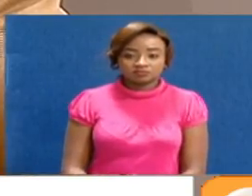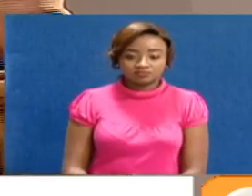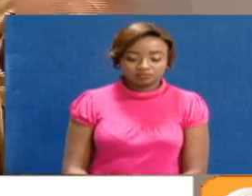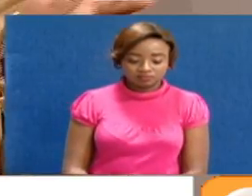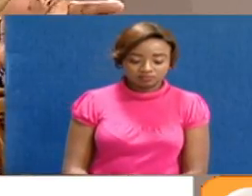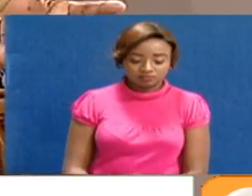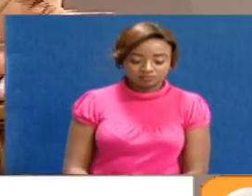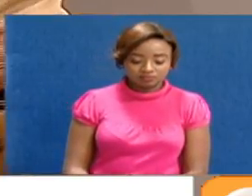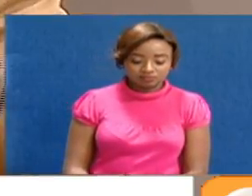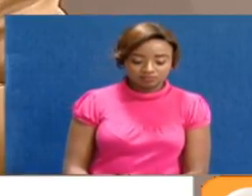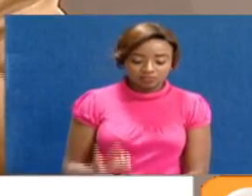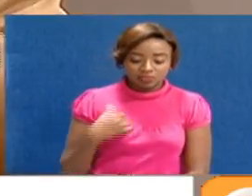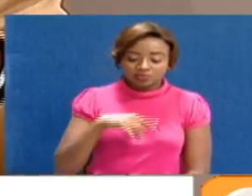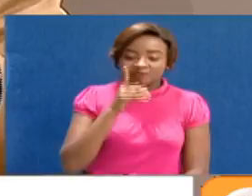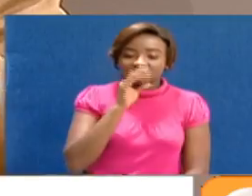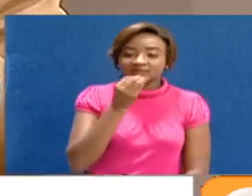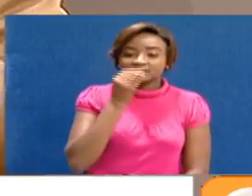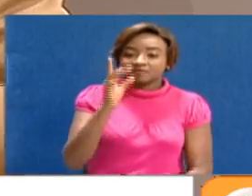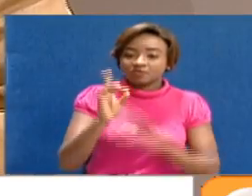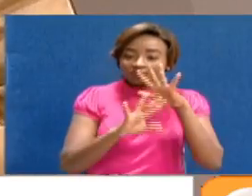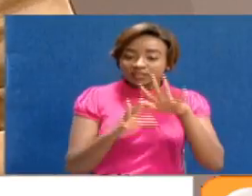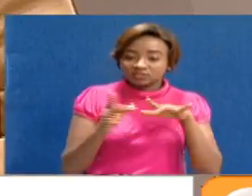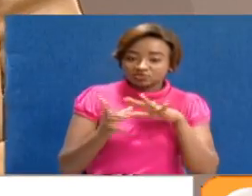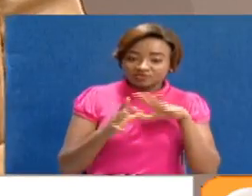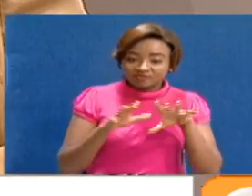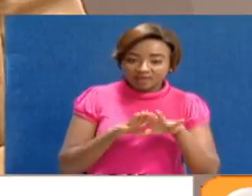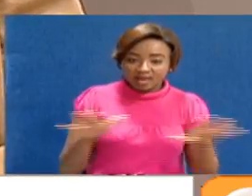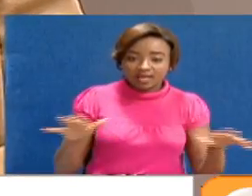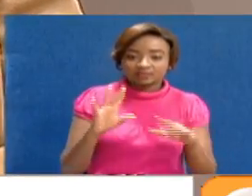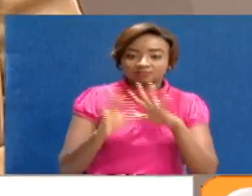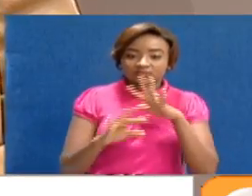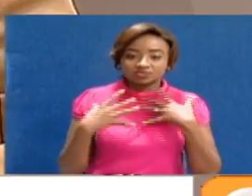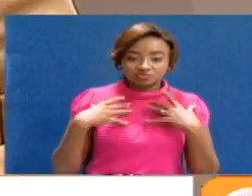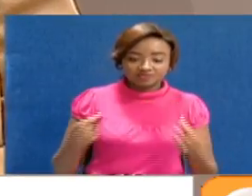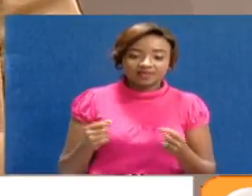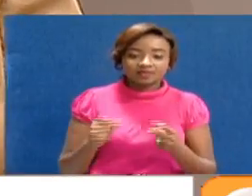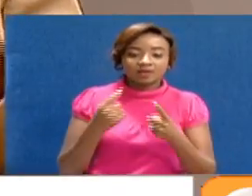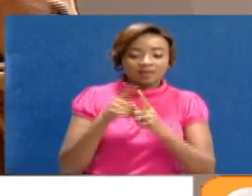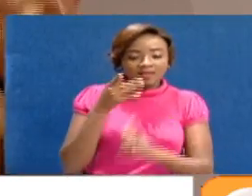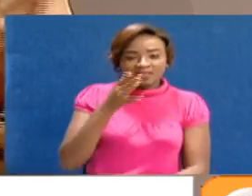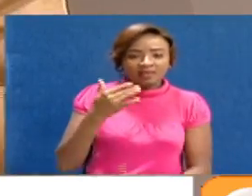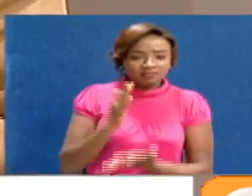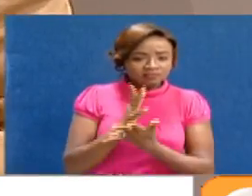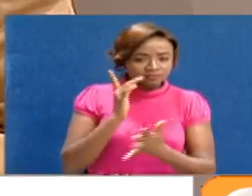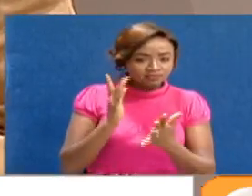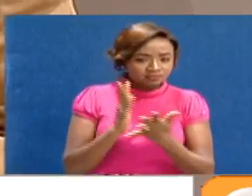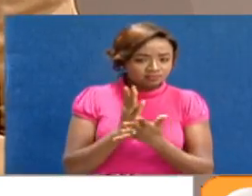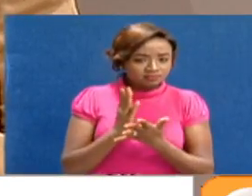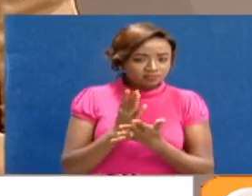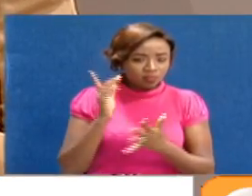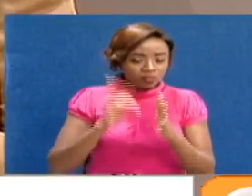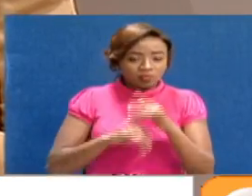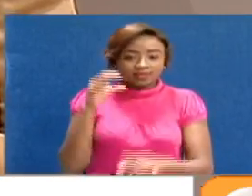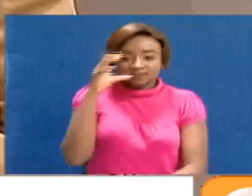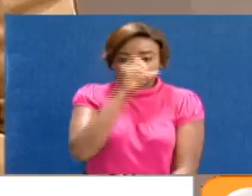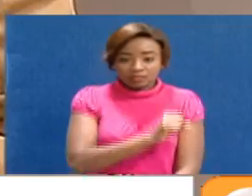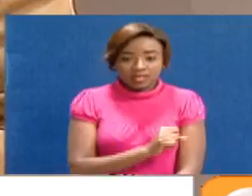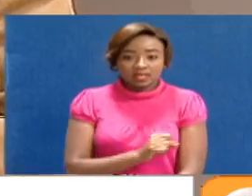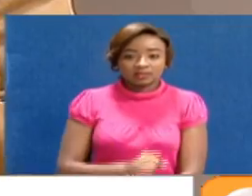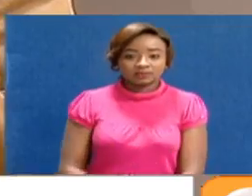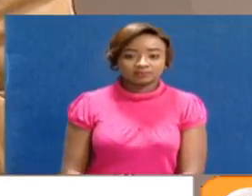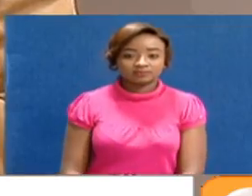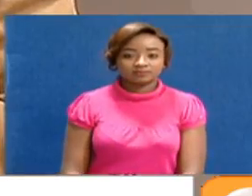have done Ministry of RAD, Ministry of Health. What is lacking, and this is what we want to engage the members of parliament on